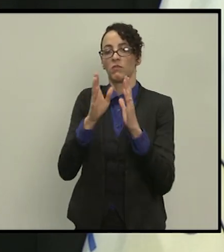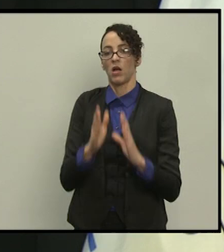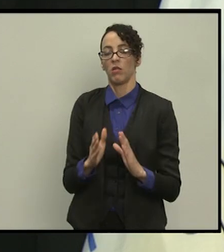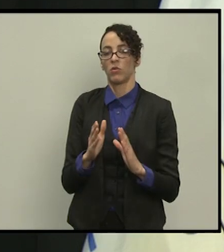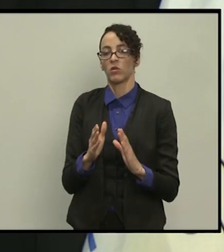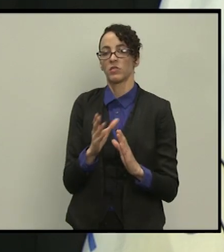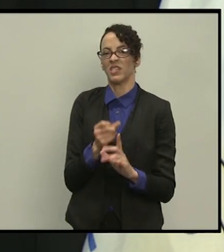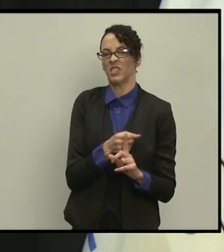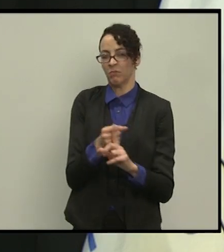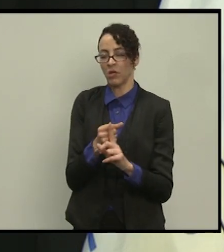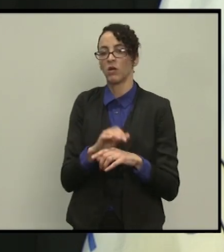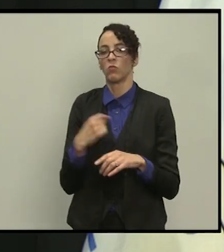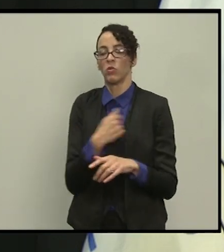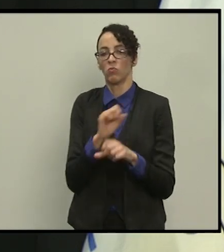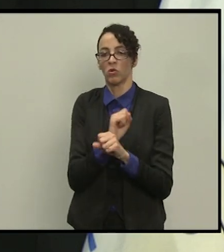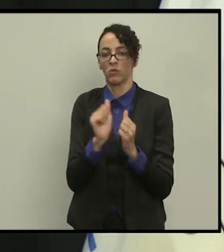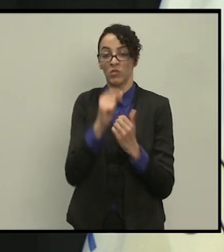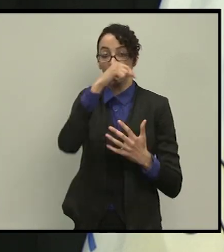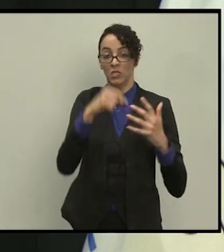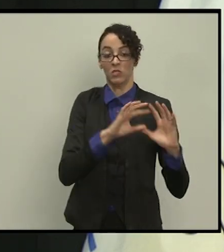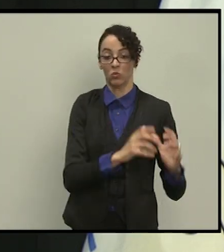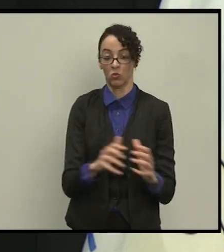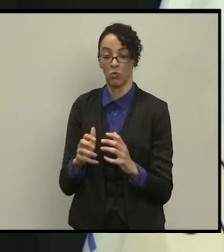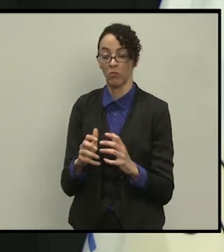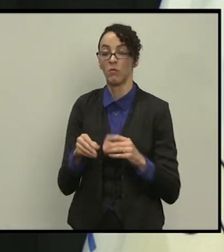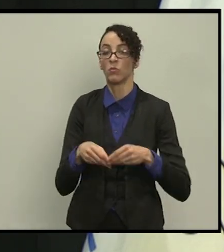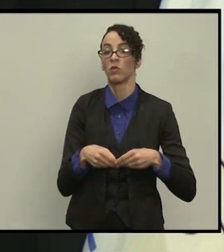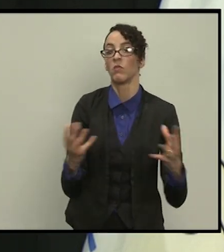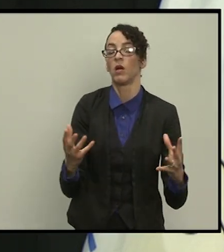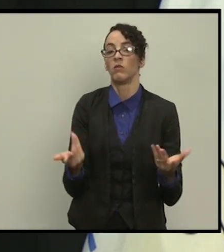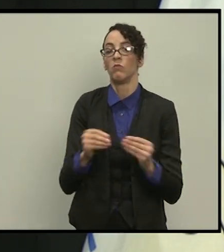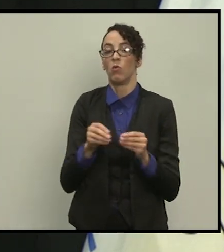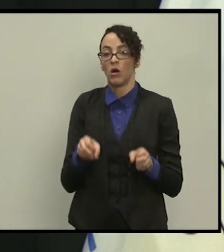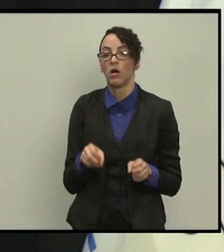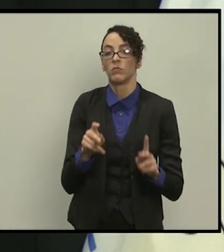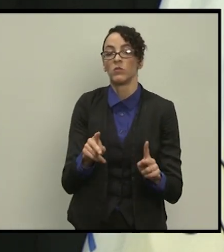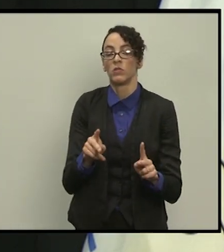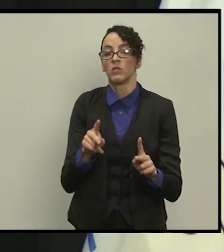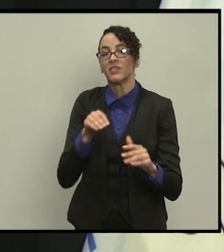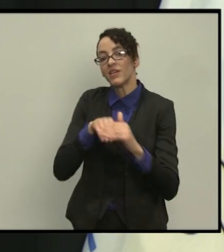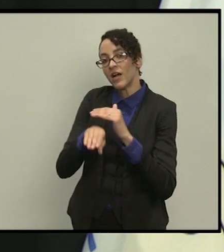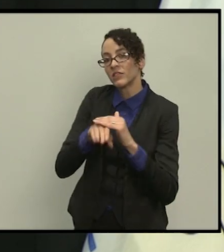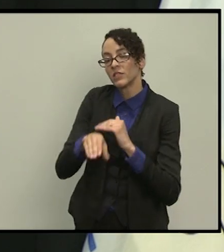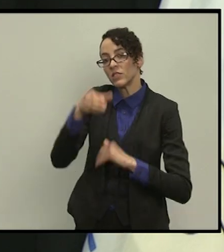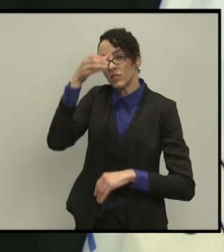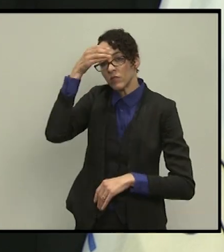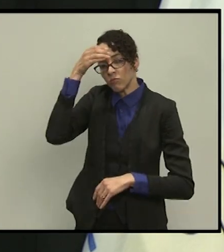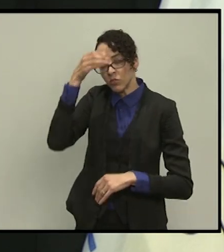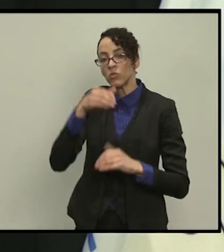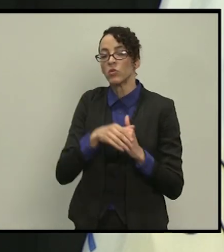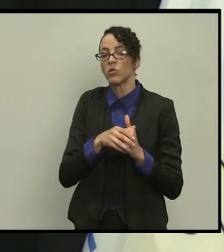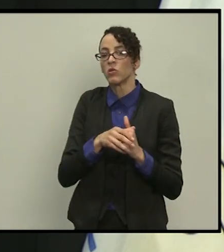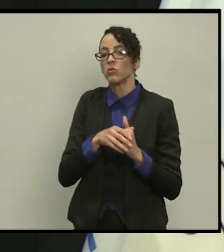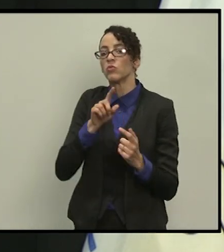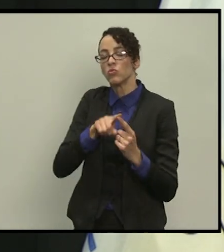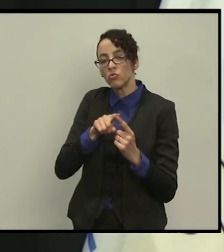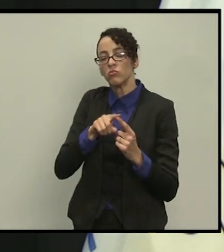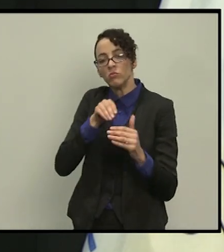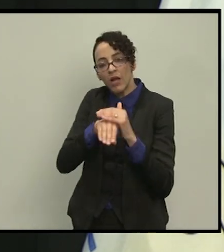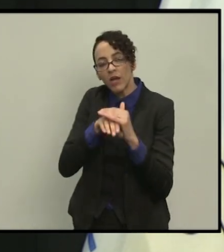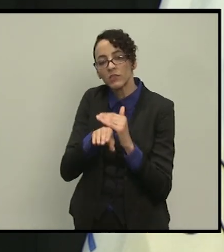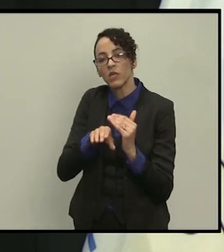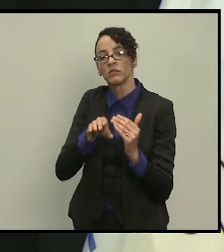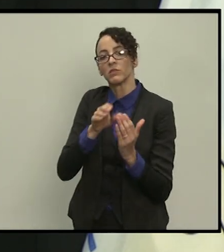them the opportunity for those young people that weren't able to access them through the school district. We have been